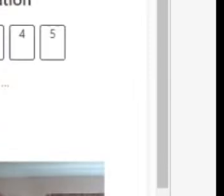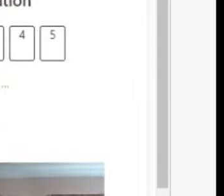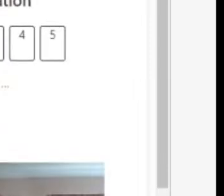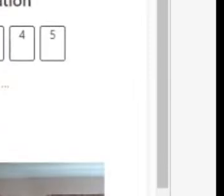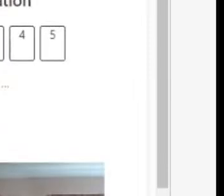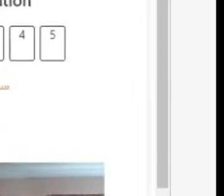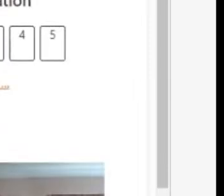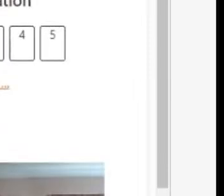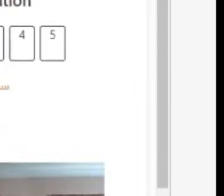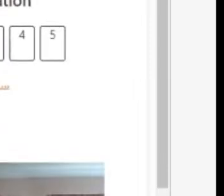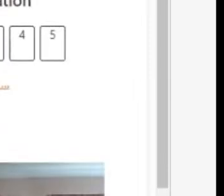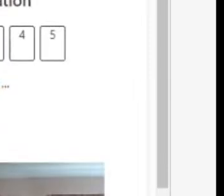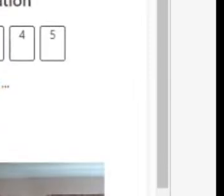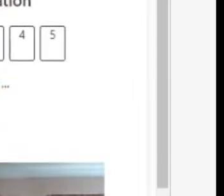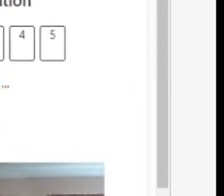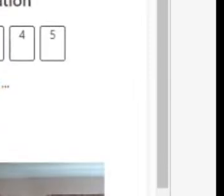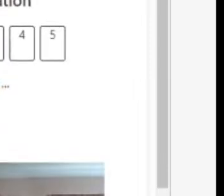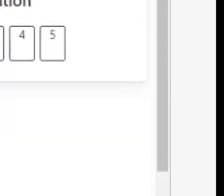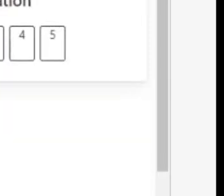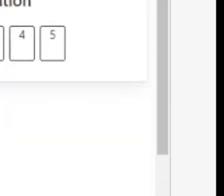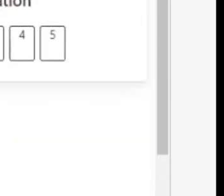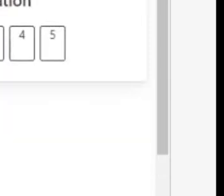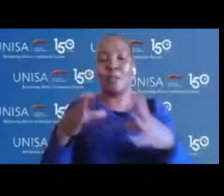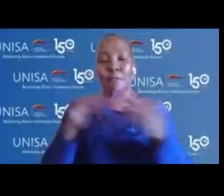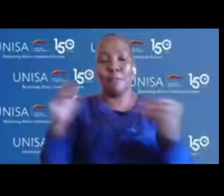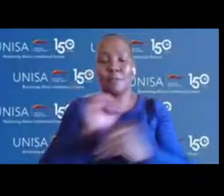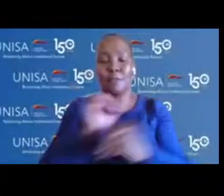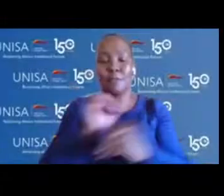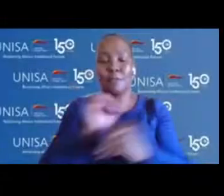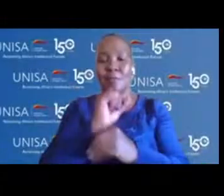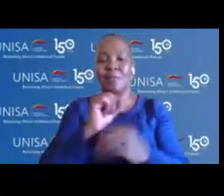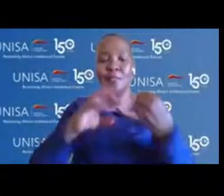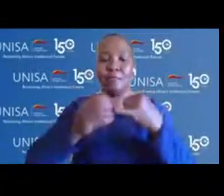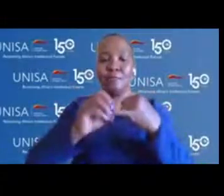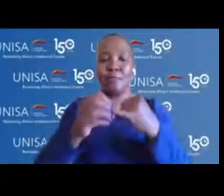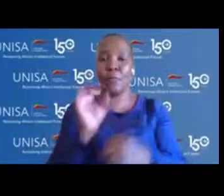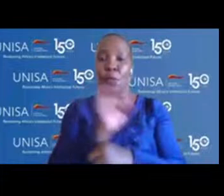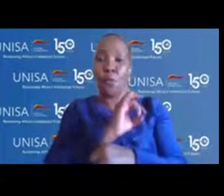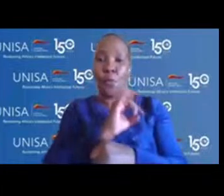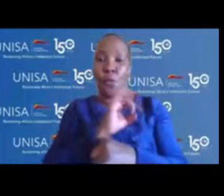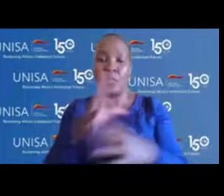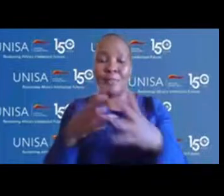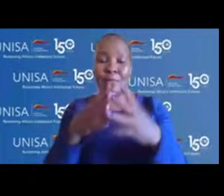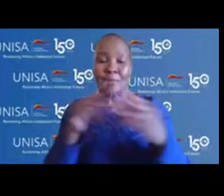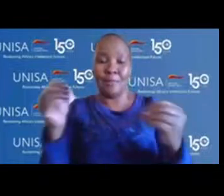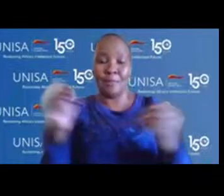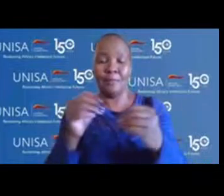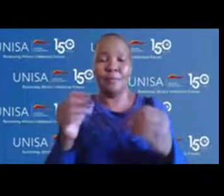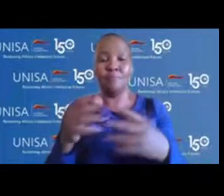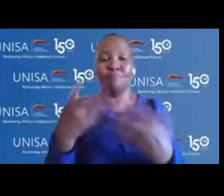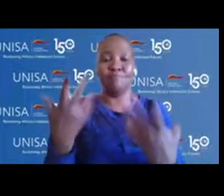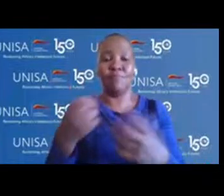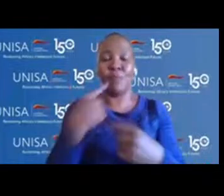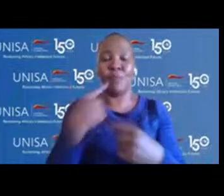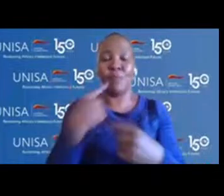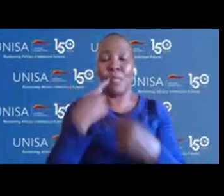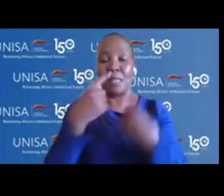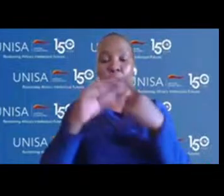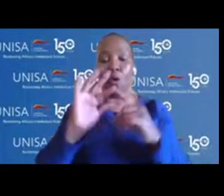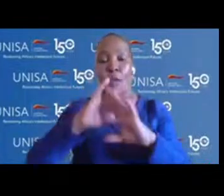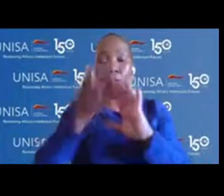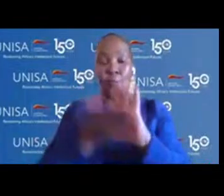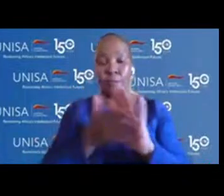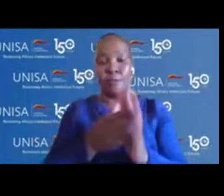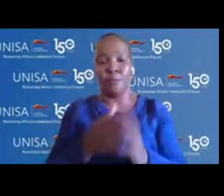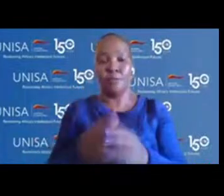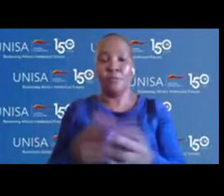can work through it and you can finish the attempt. So once you've answered all the questions, you're going to have to then click